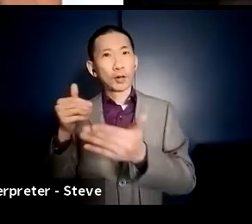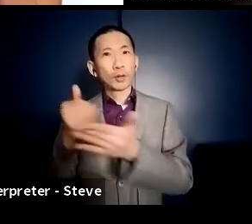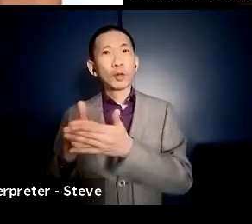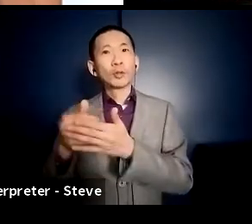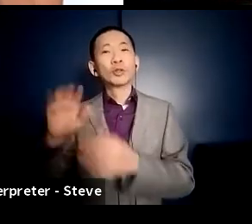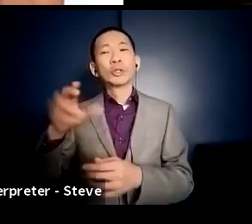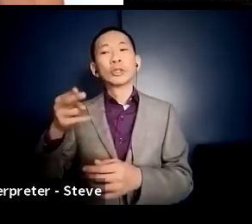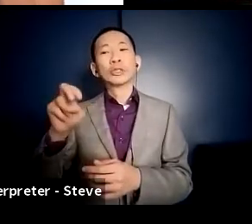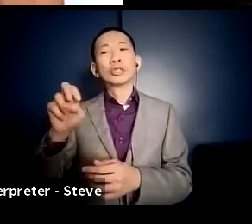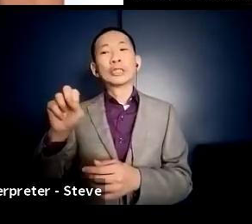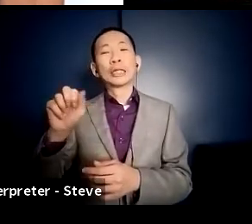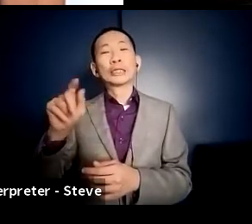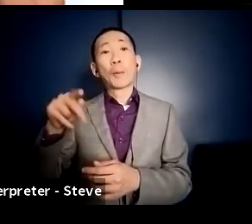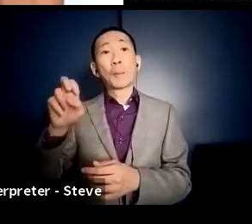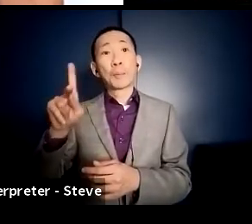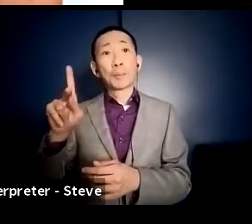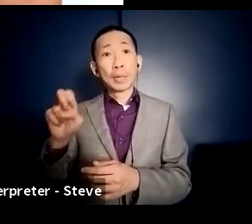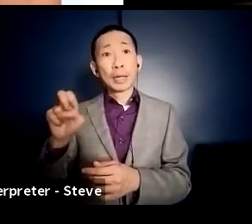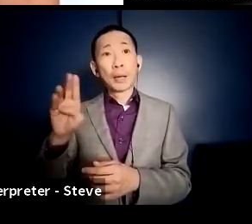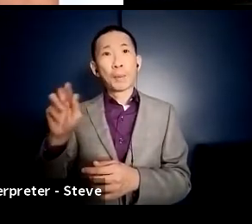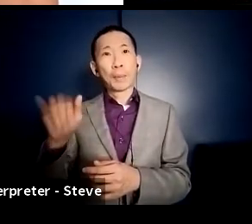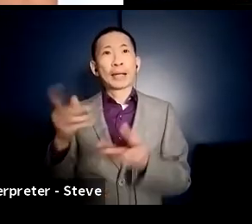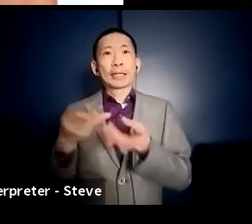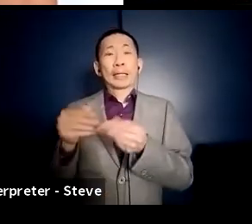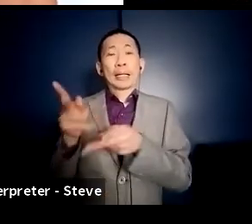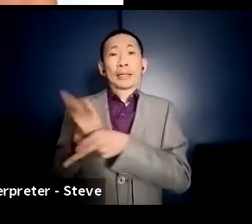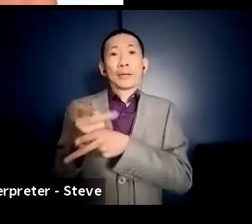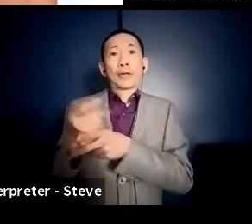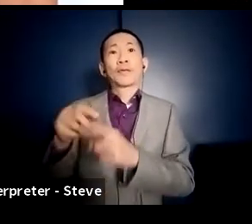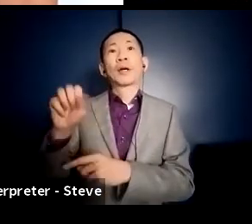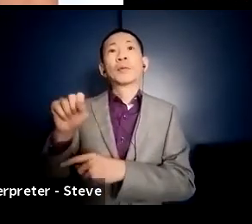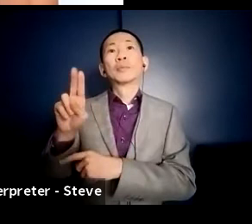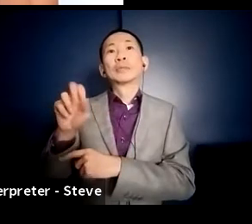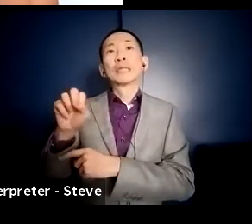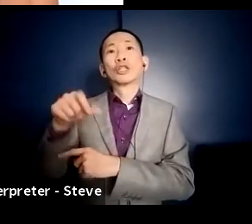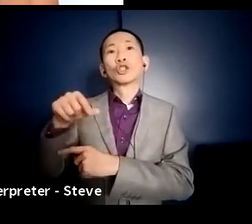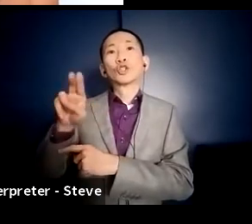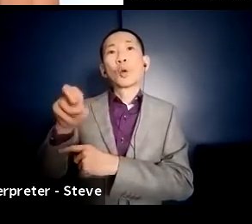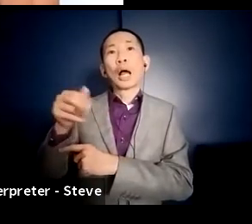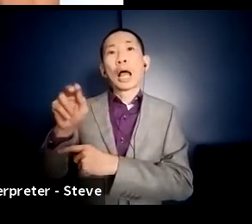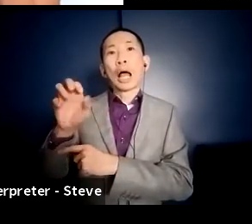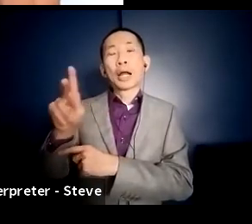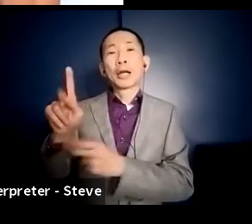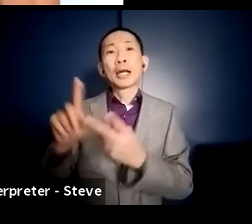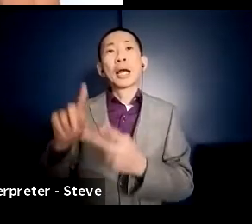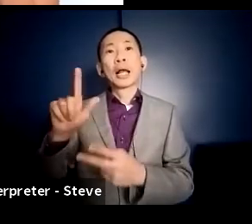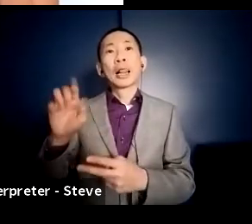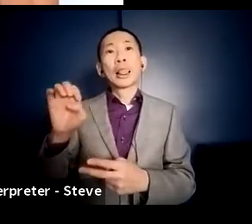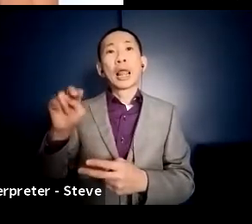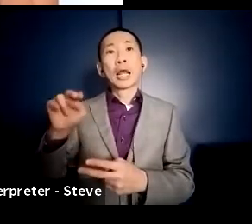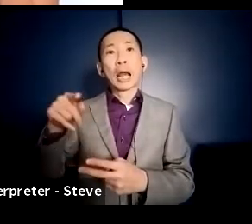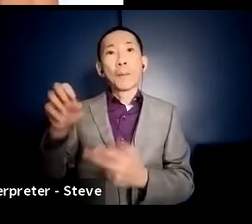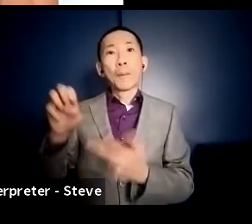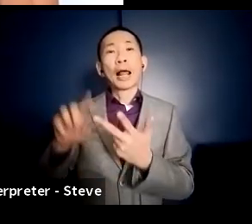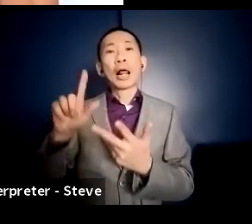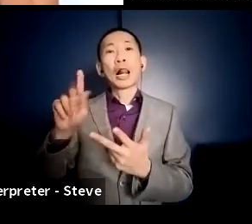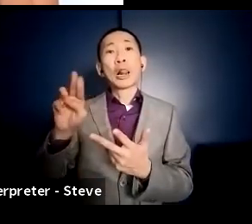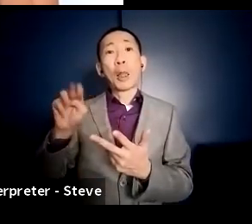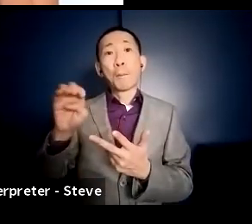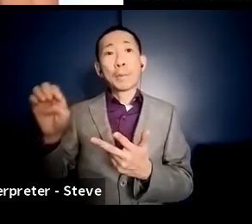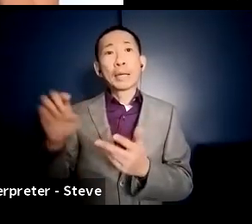Bay. These lands have also been cared for by the Susquehannock, Lenape, Lumbee, and many indigenous nations who are still here